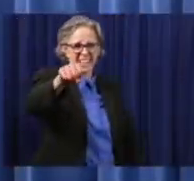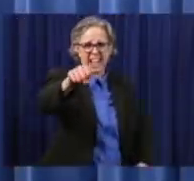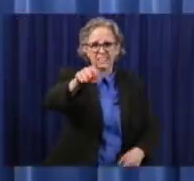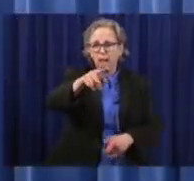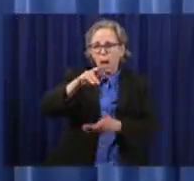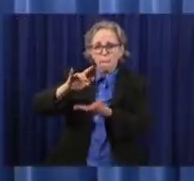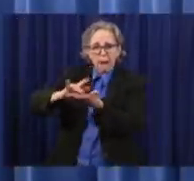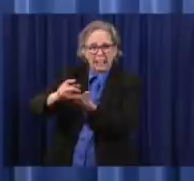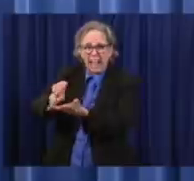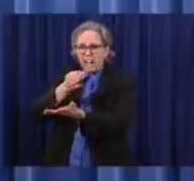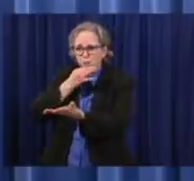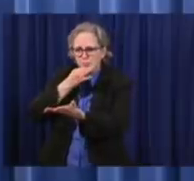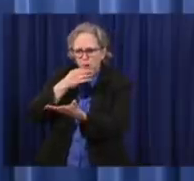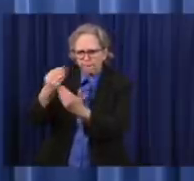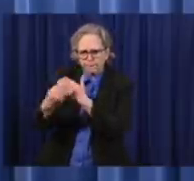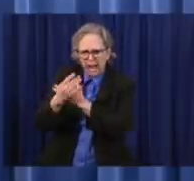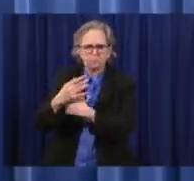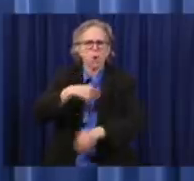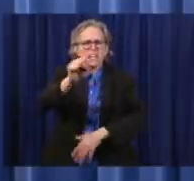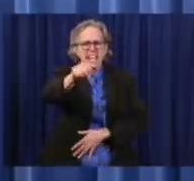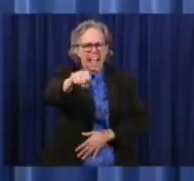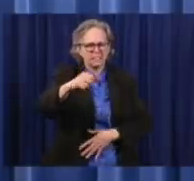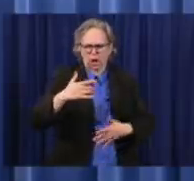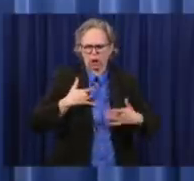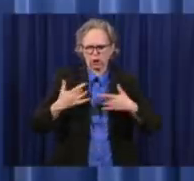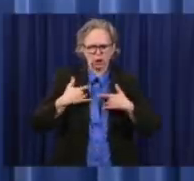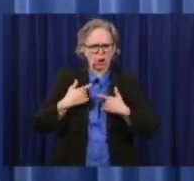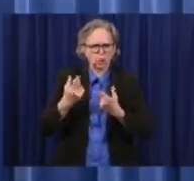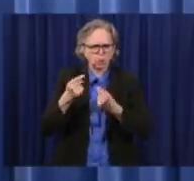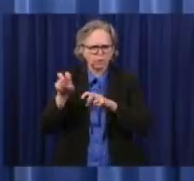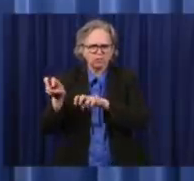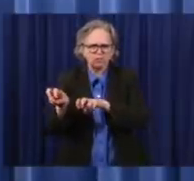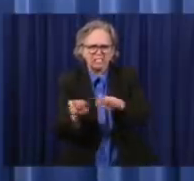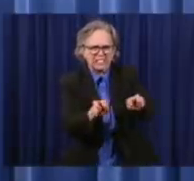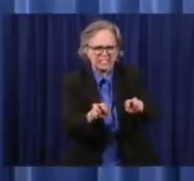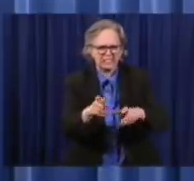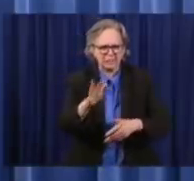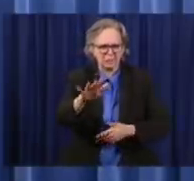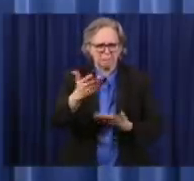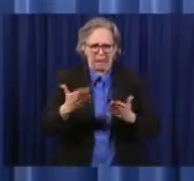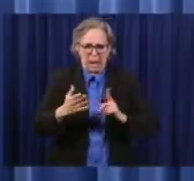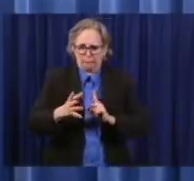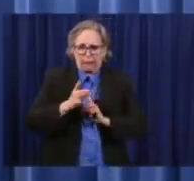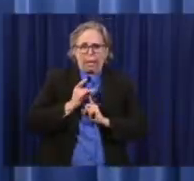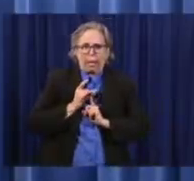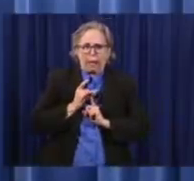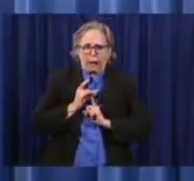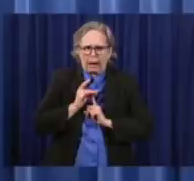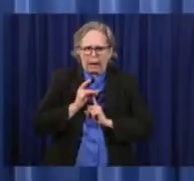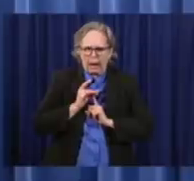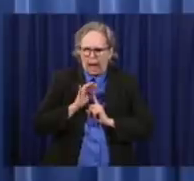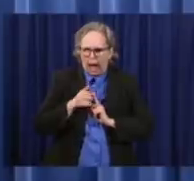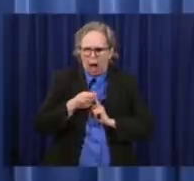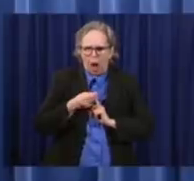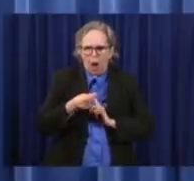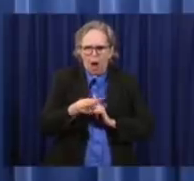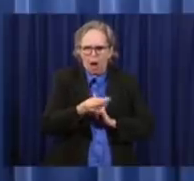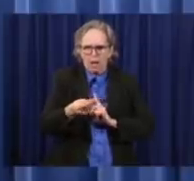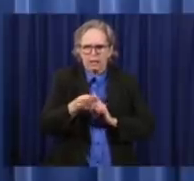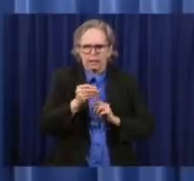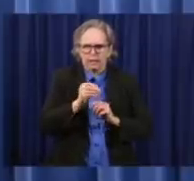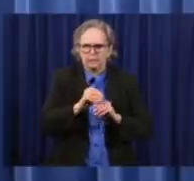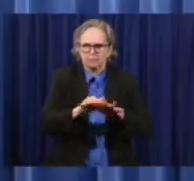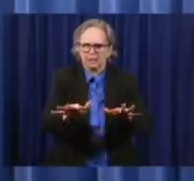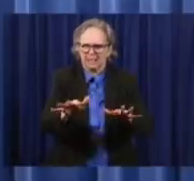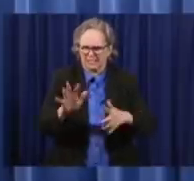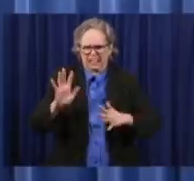has not, is still carrying the virus and could be a spreader. Obviously, it would be of concern if that